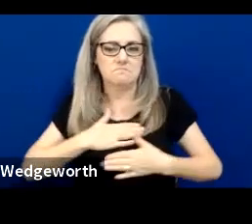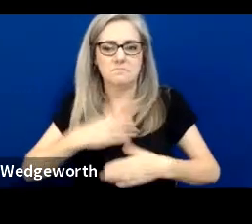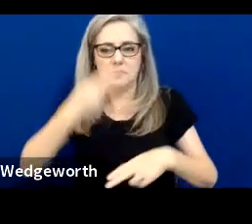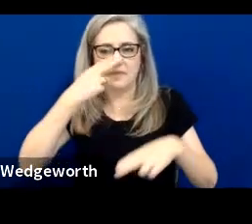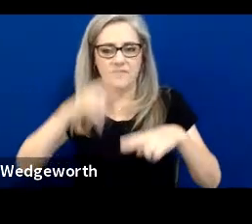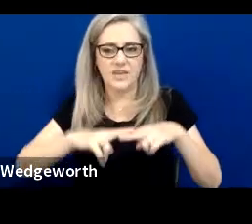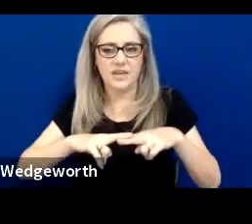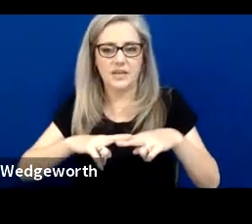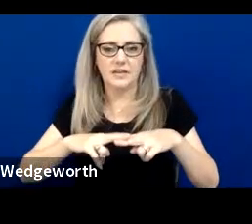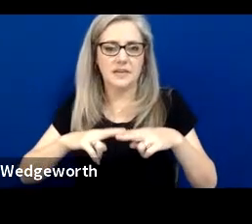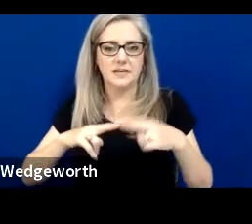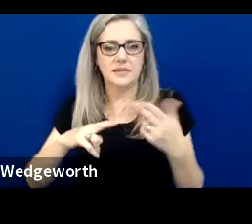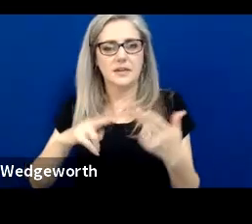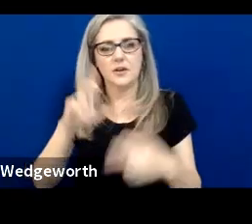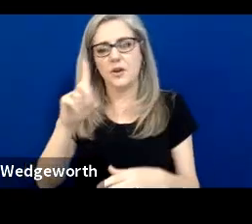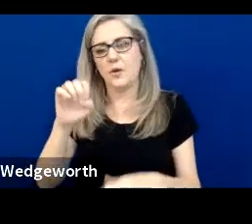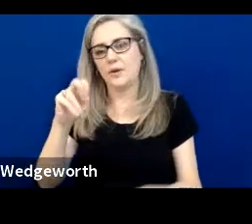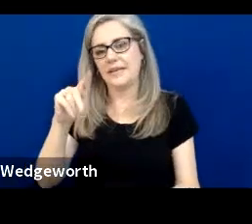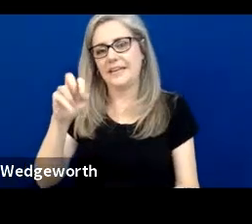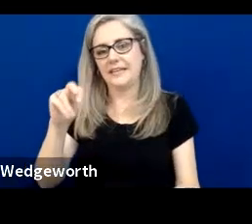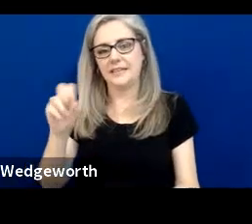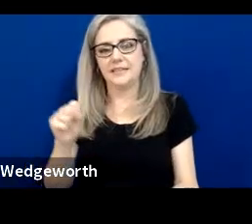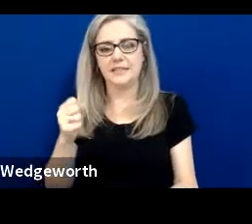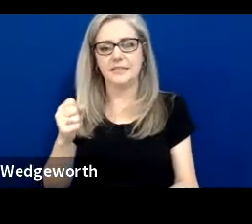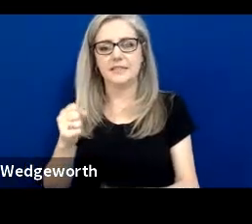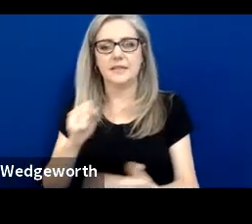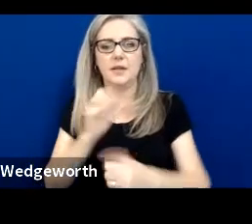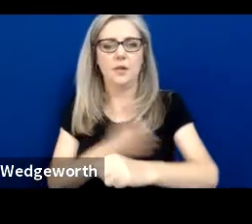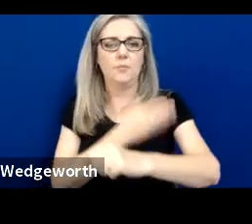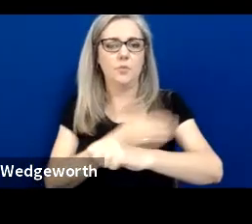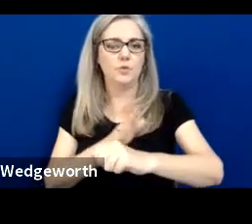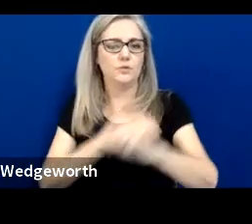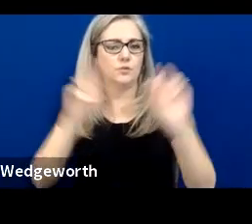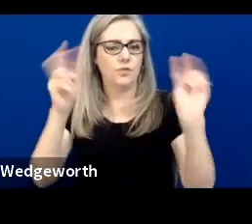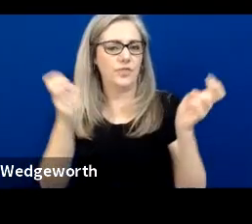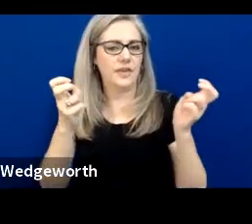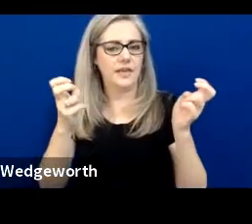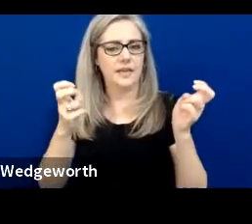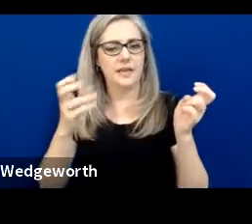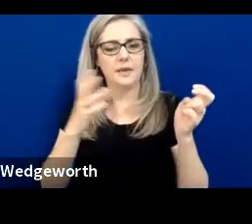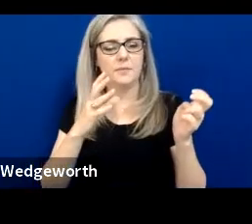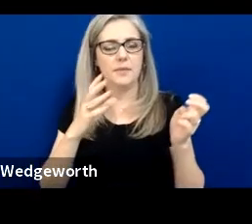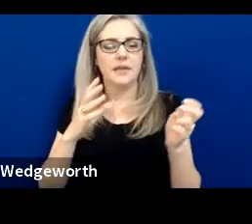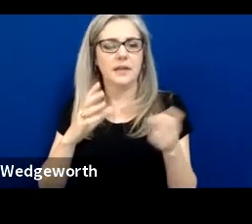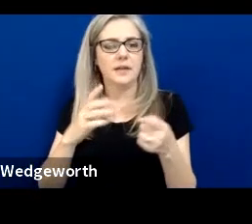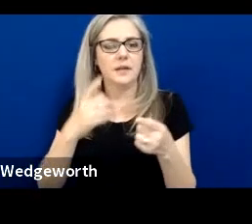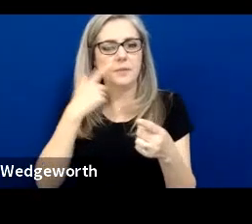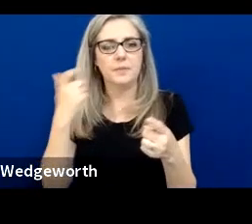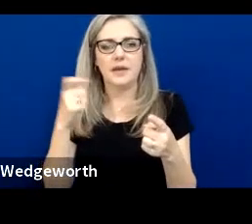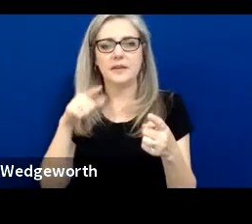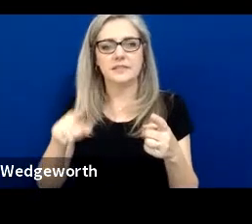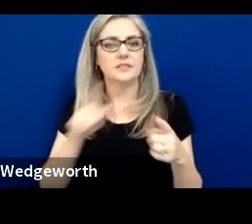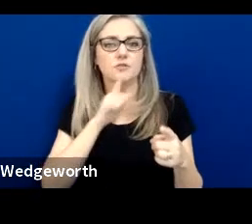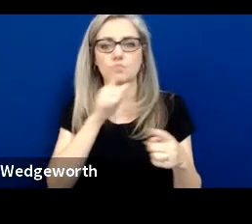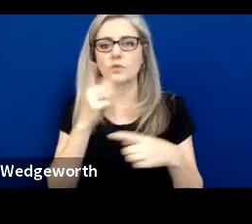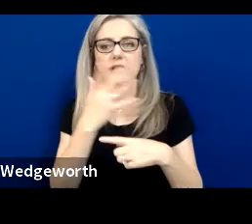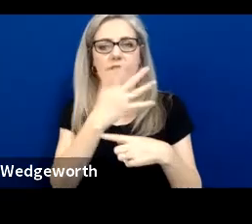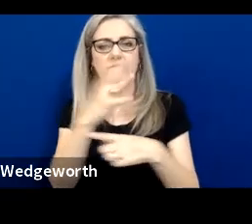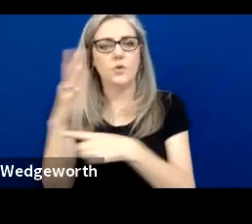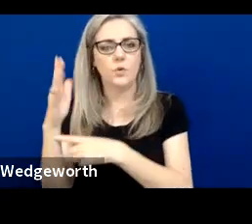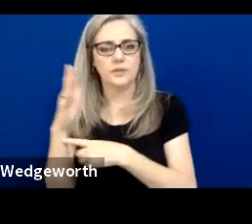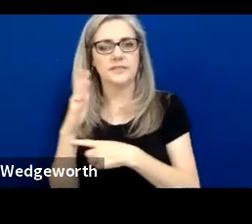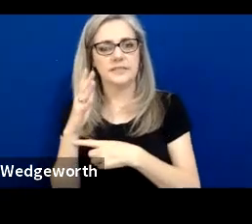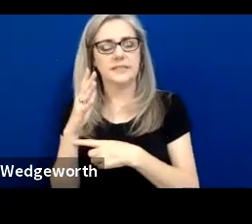Denton's musical theme and the music of the wilderness, because this is such a forested area. We really wanted to play with that